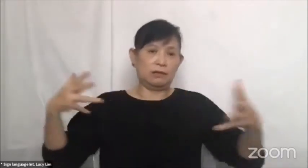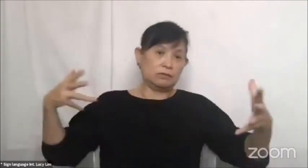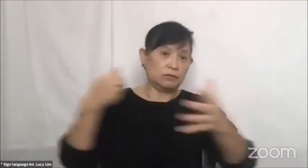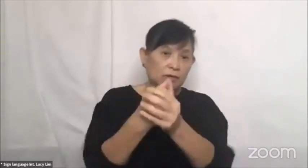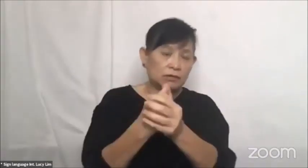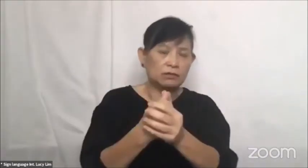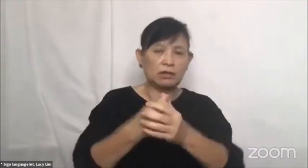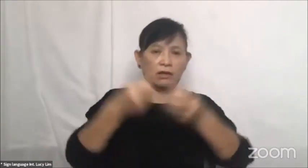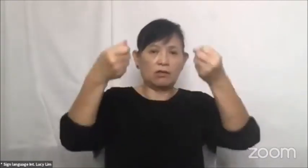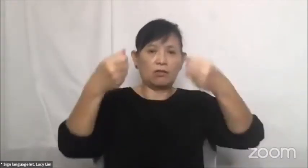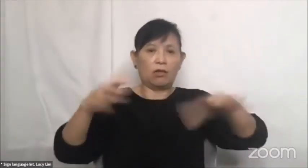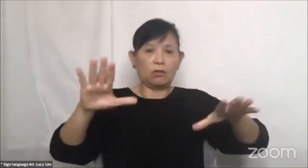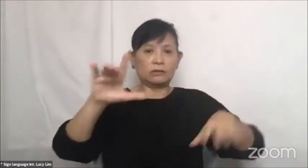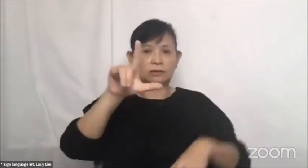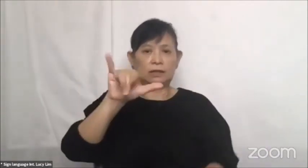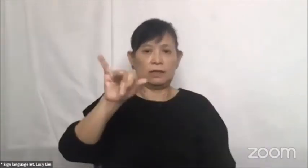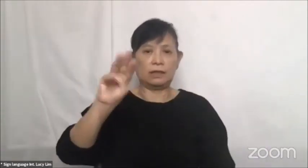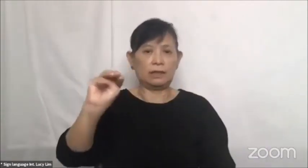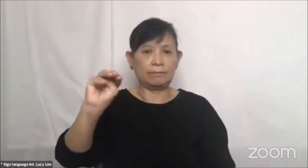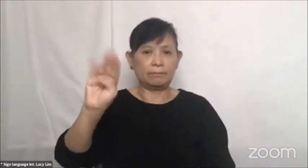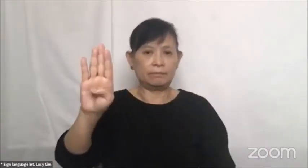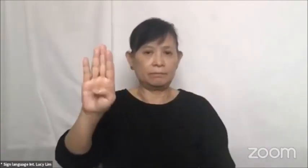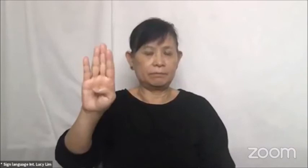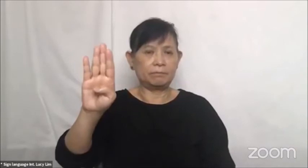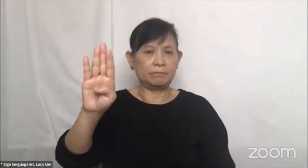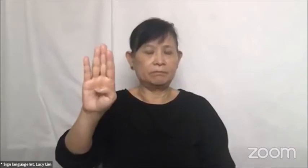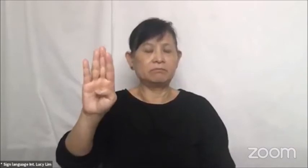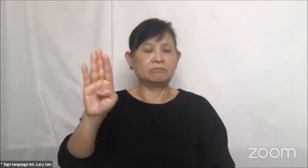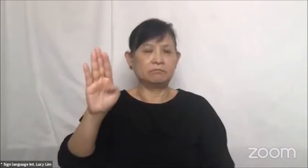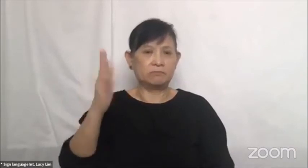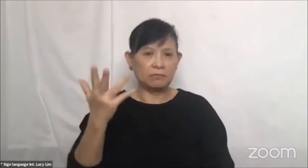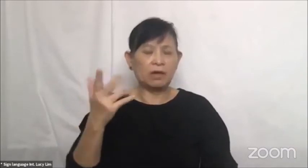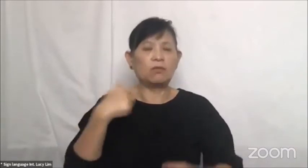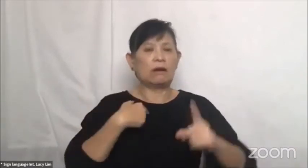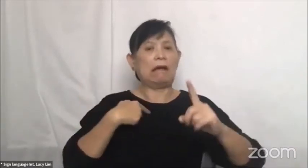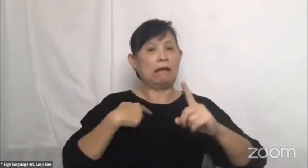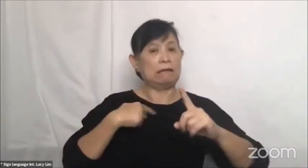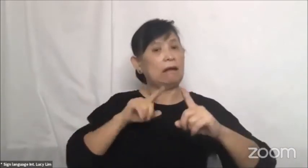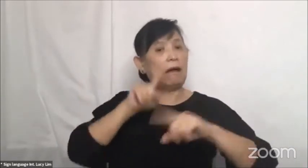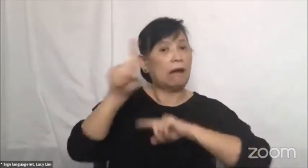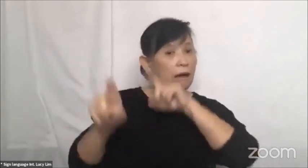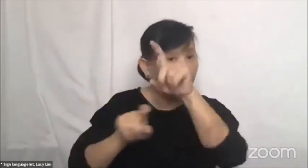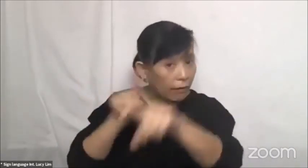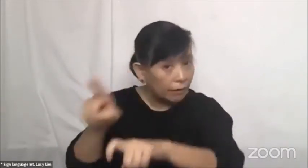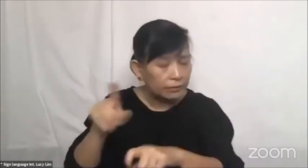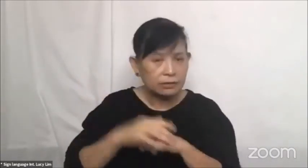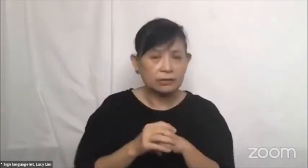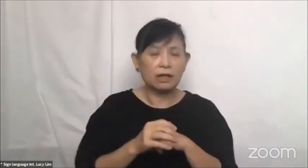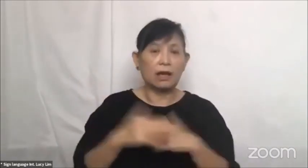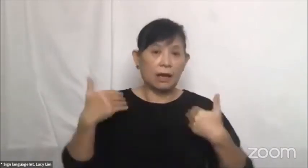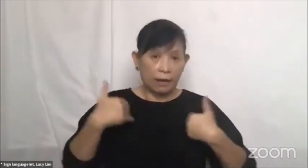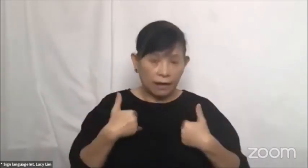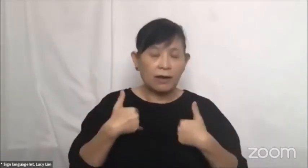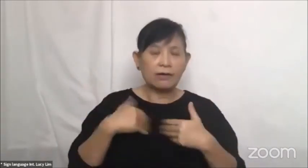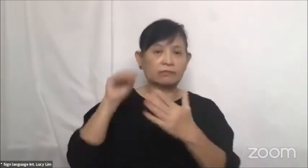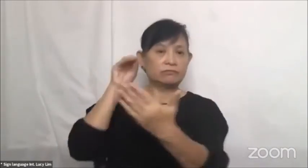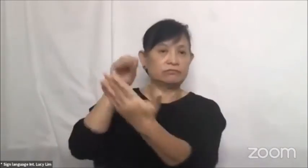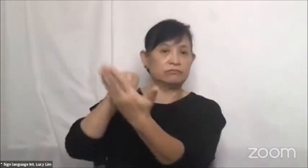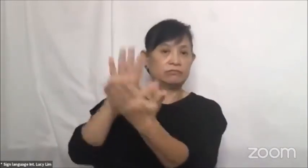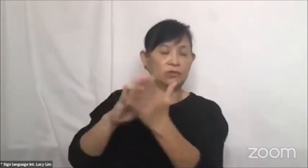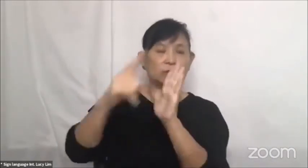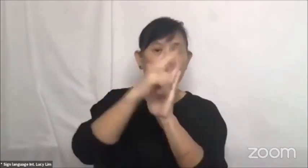limb at that spot, so after that, when I asked that, have you put up some legal notice on